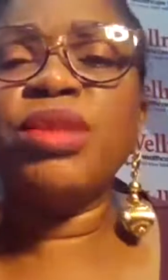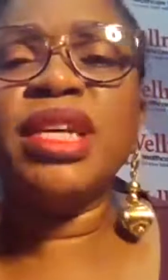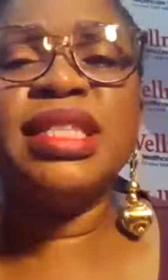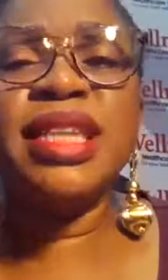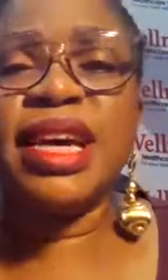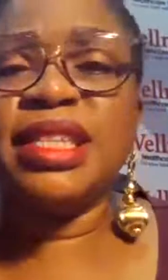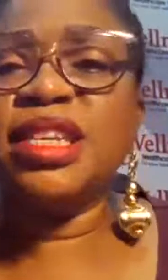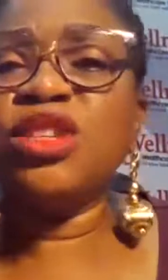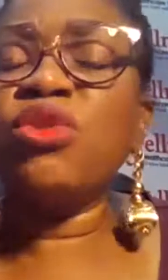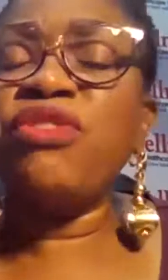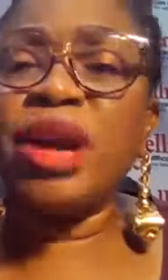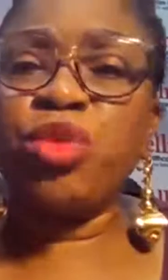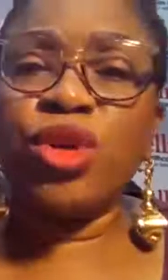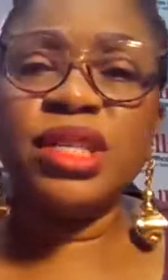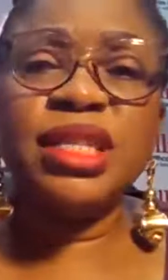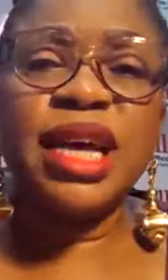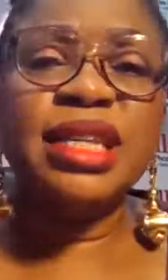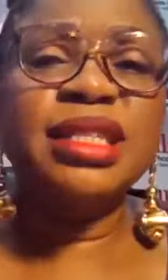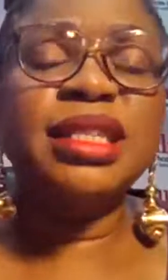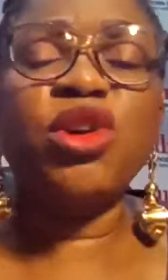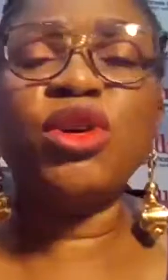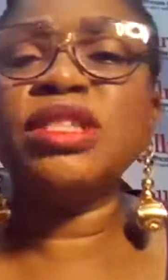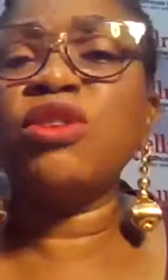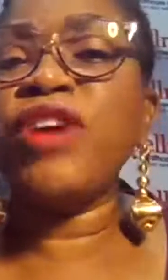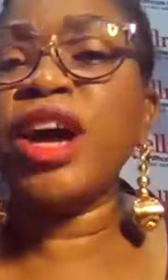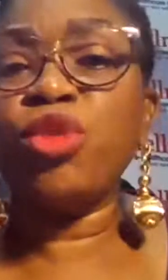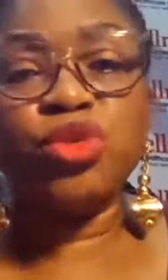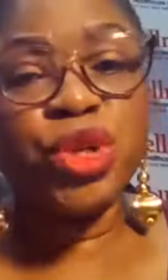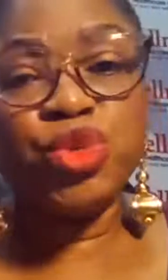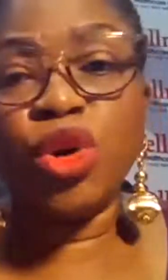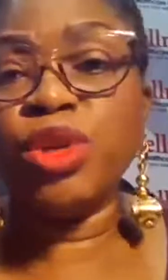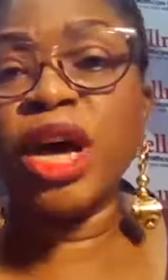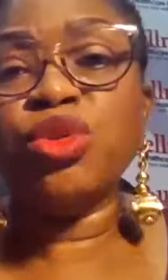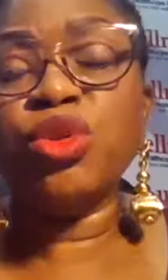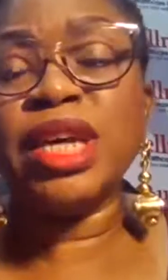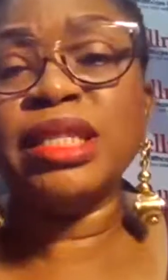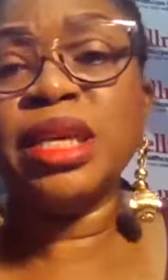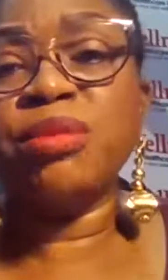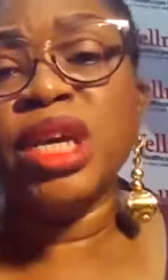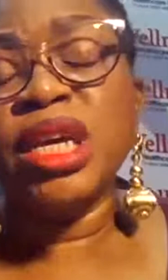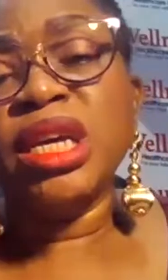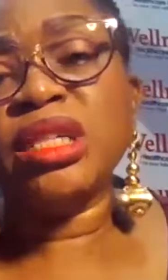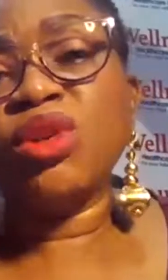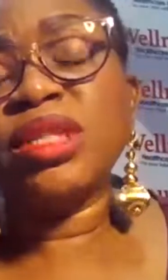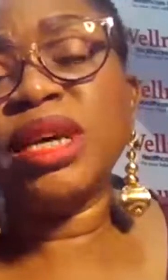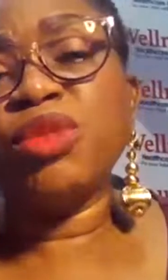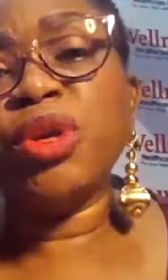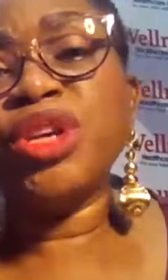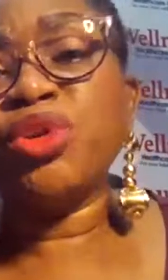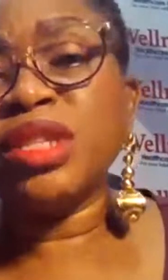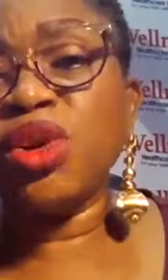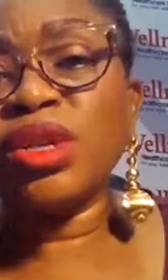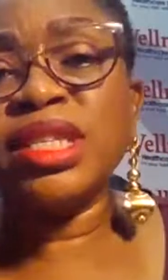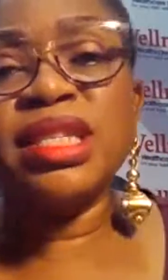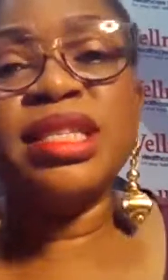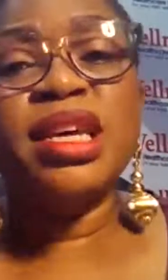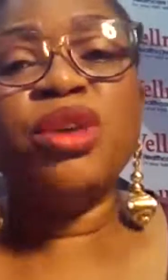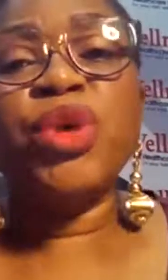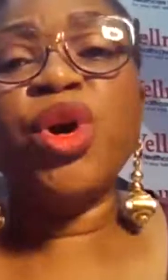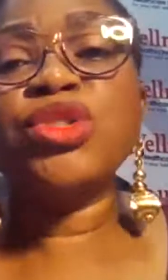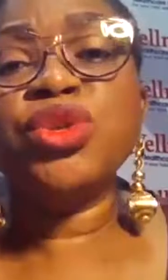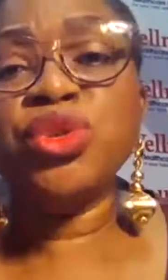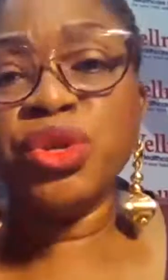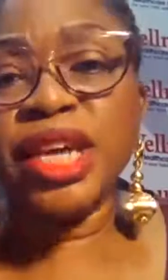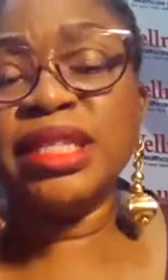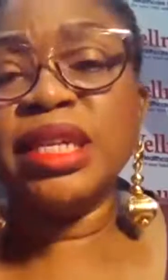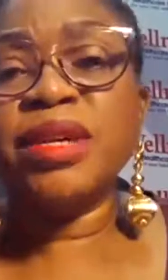us some insight into fibroids and the causes of fibroids, which we all now know that is not nobody knows the causes.